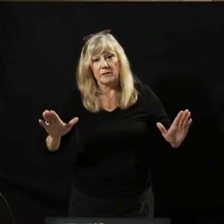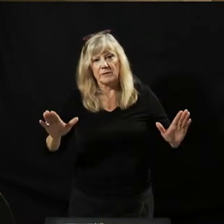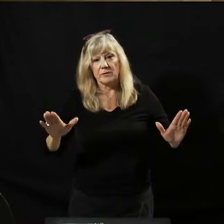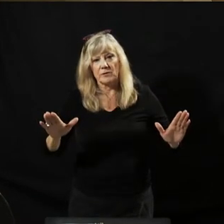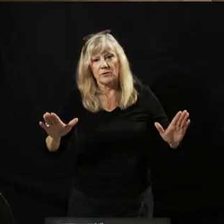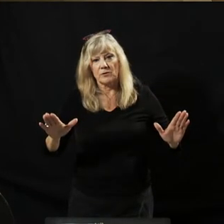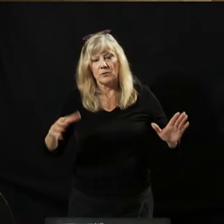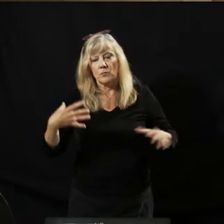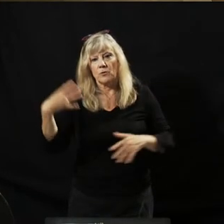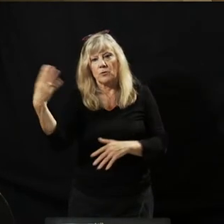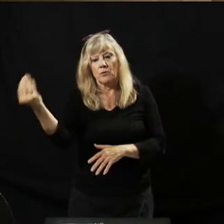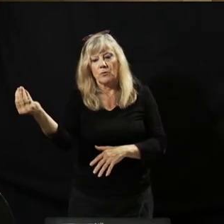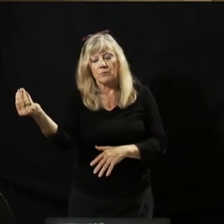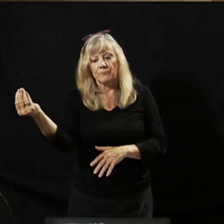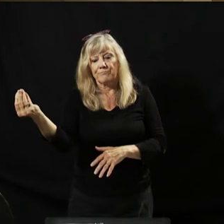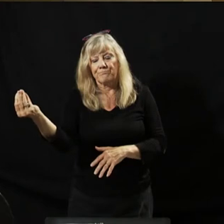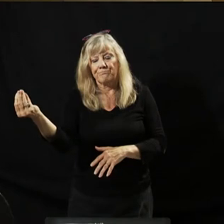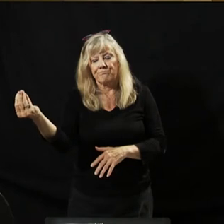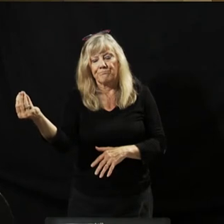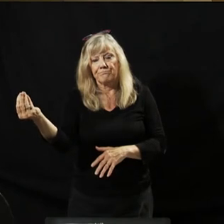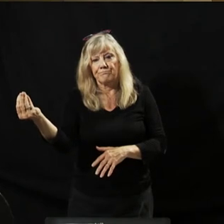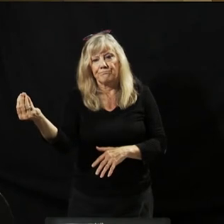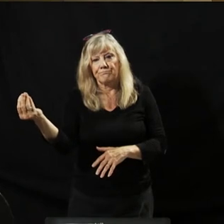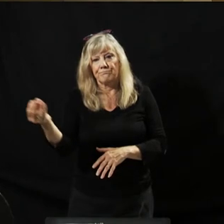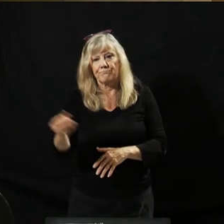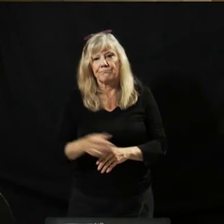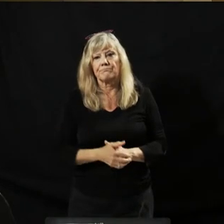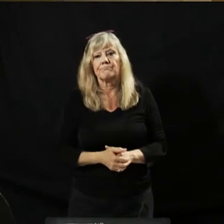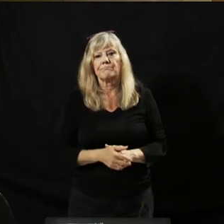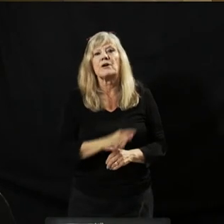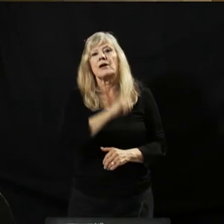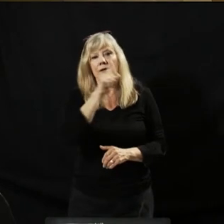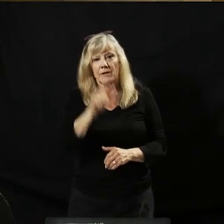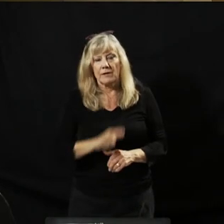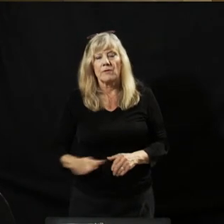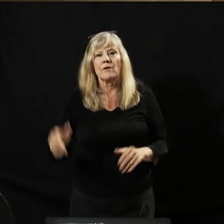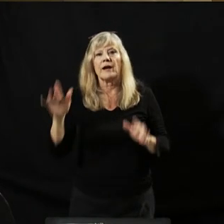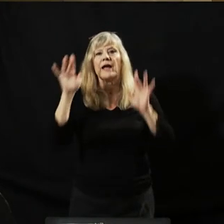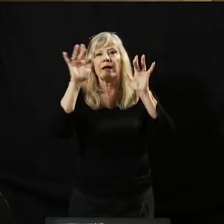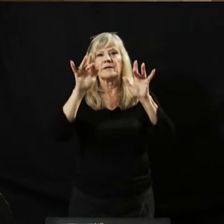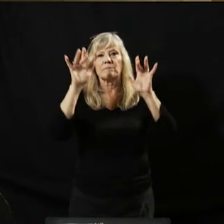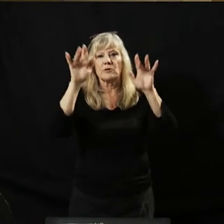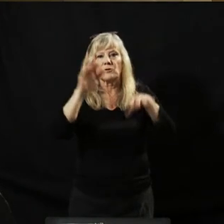shaken, says the Lord, who has mercy on you.